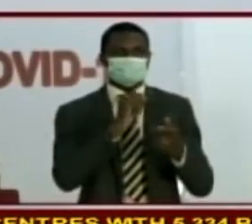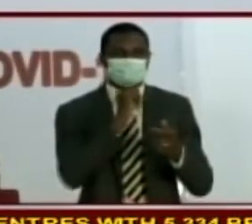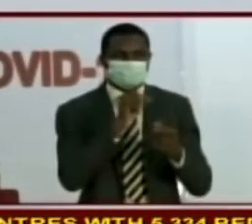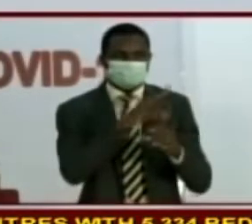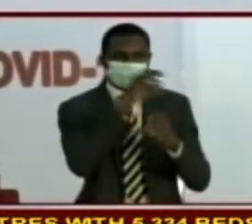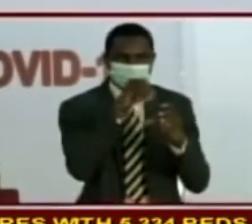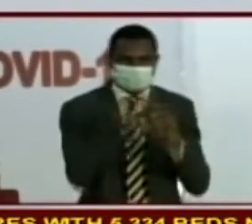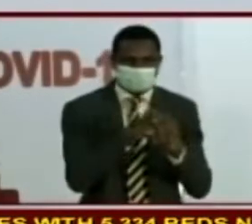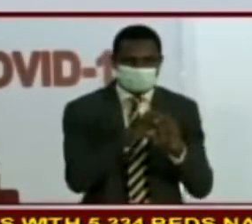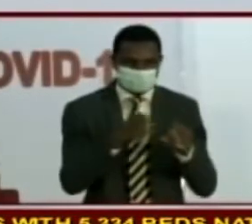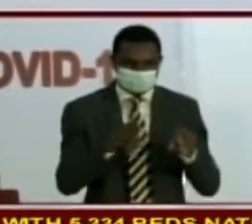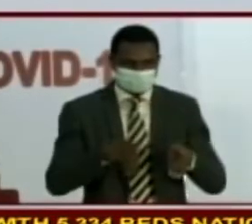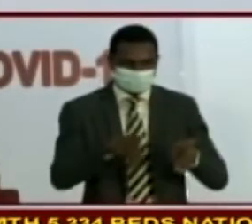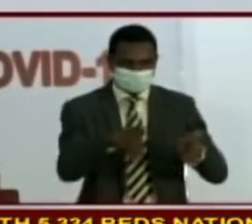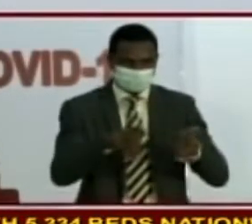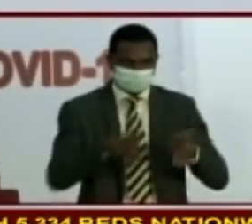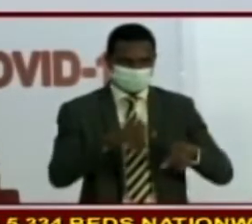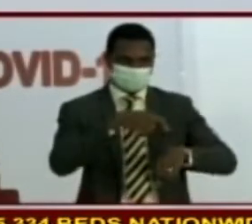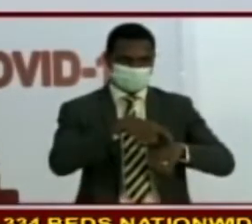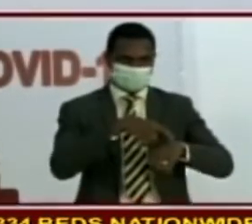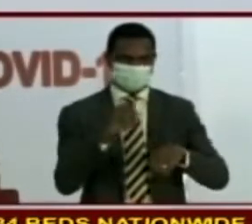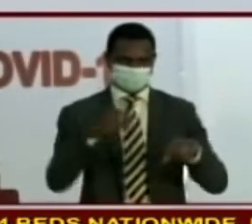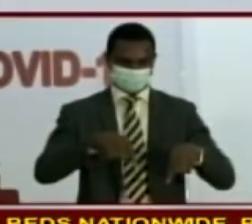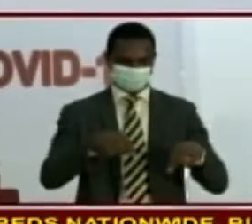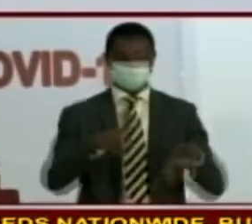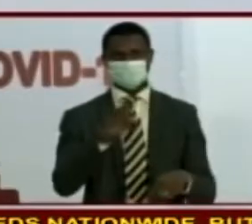the framework that we are responsible for.